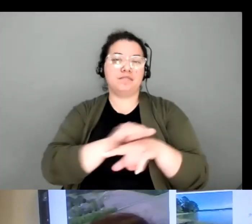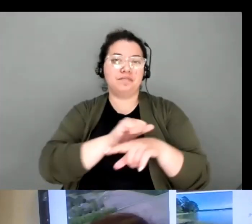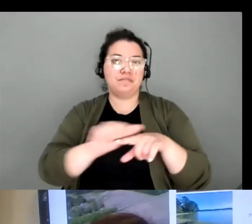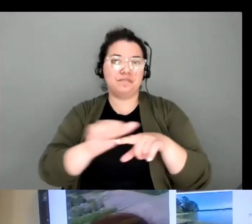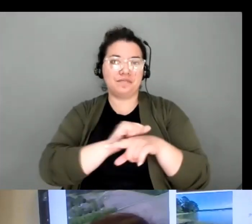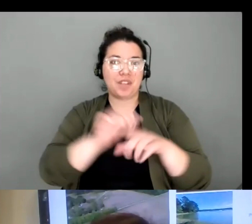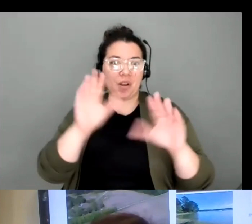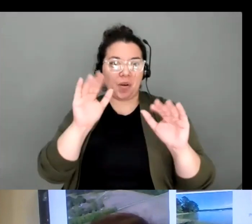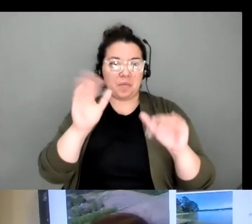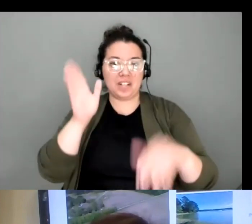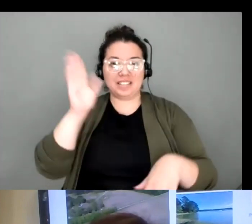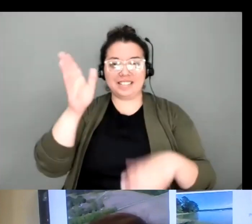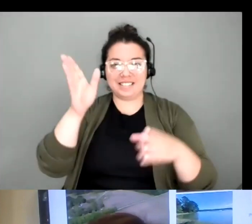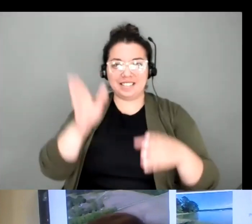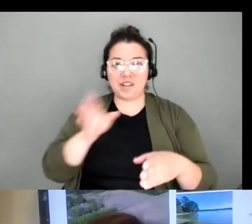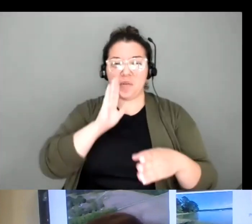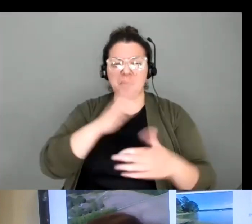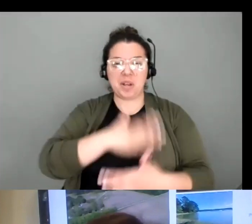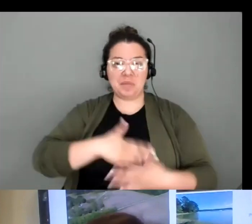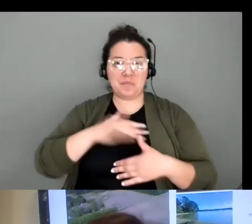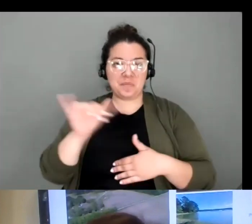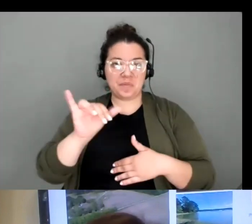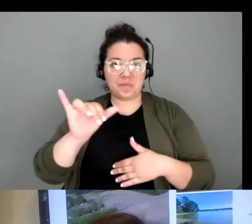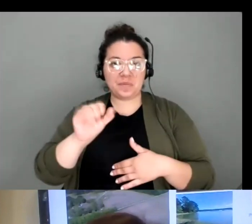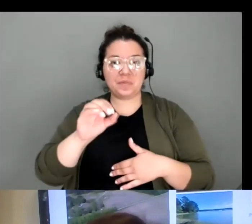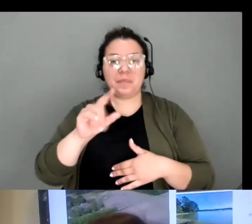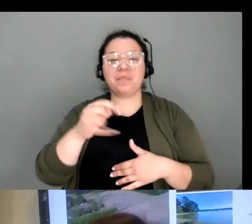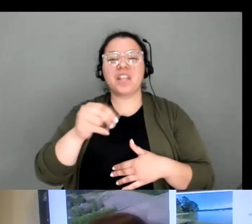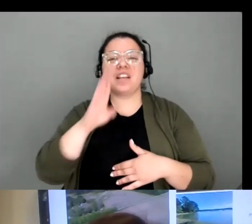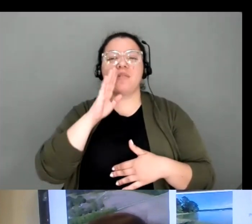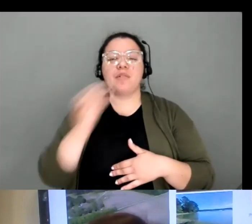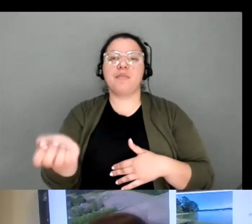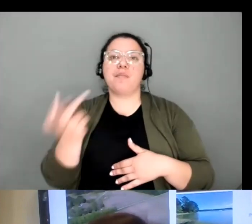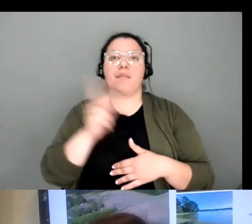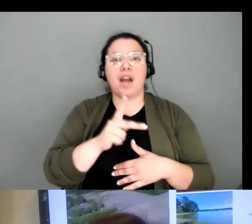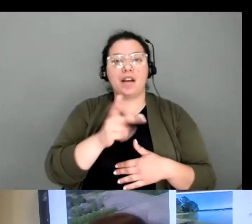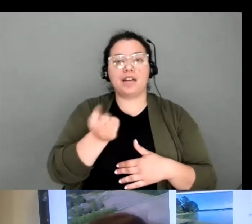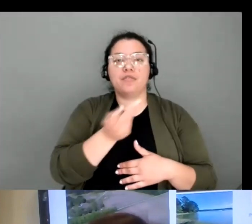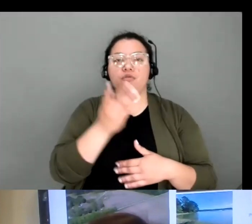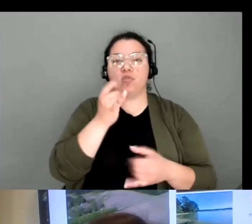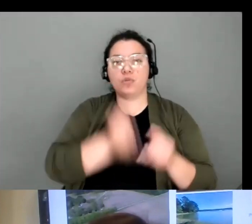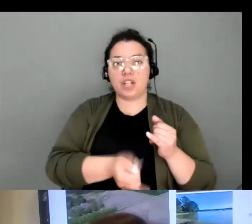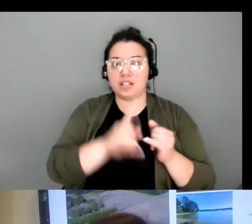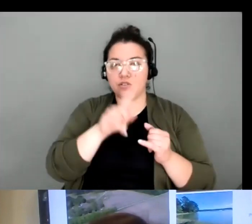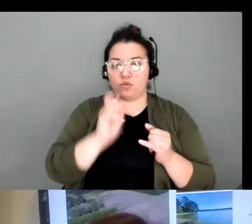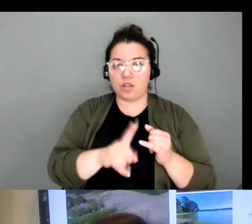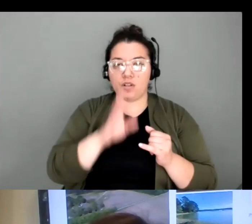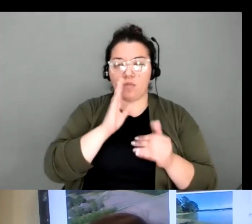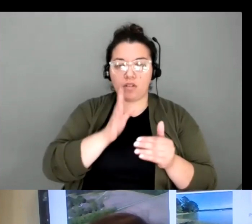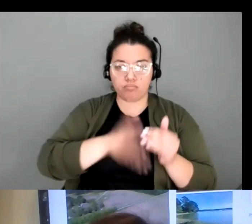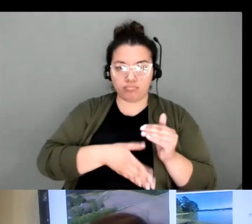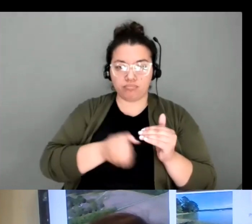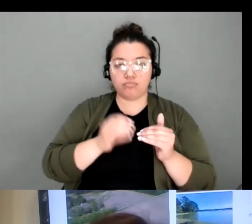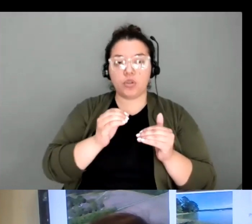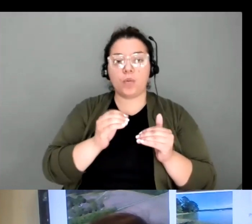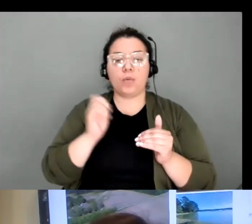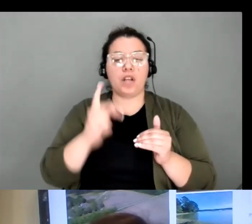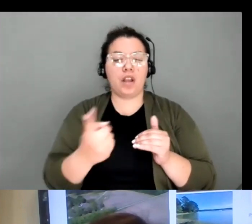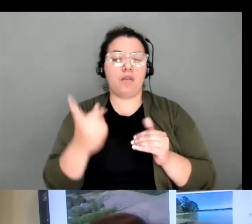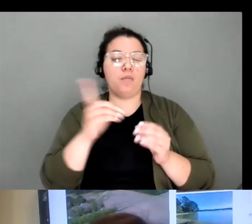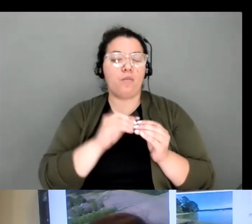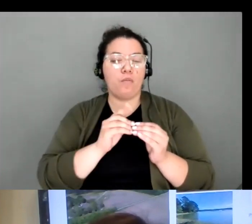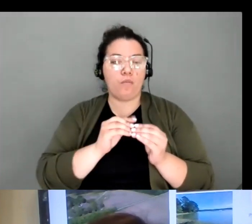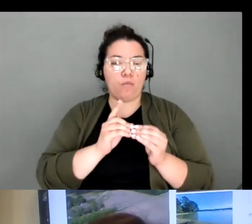guests will appreciate too. And then we'll come back, take a couple last questions, and we'll wrap up. So let me do one more screen share